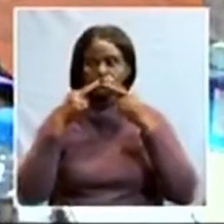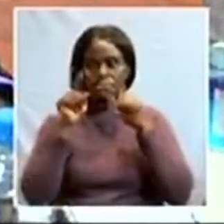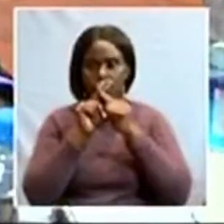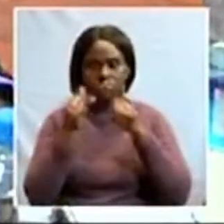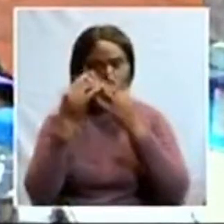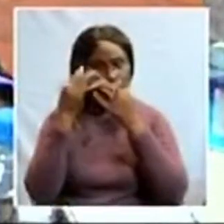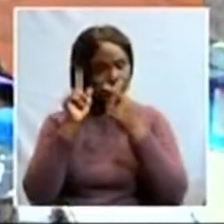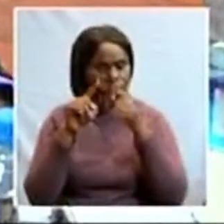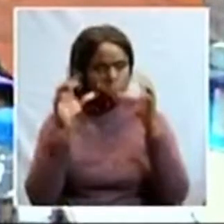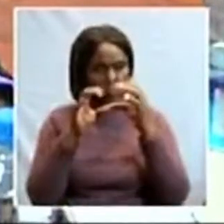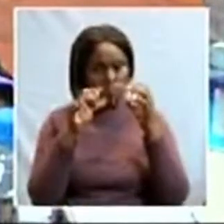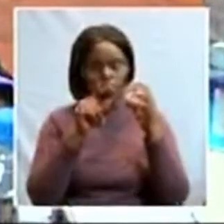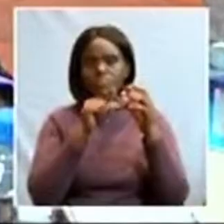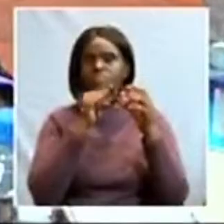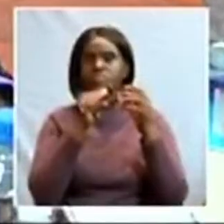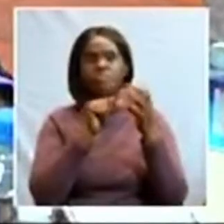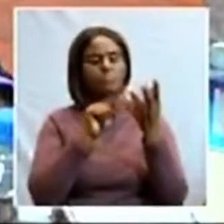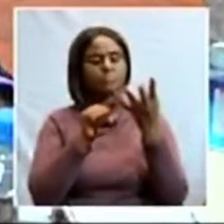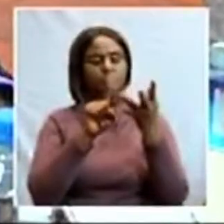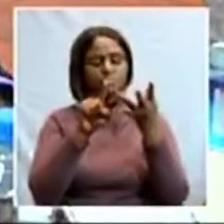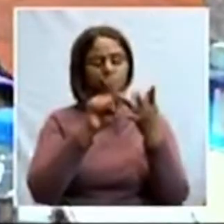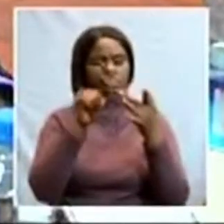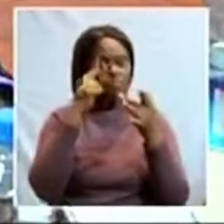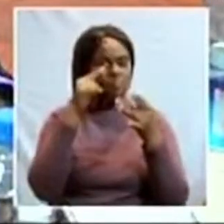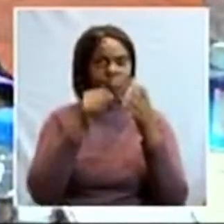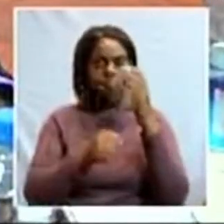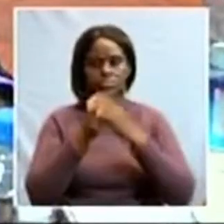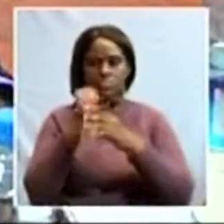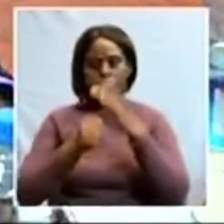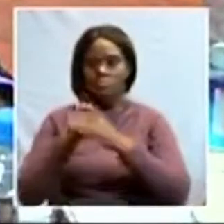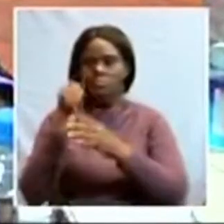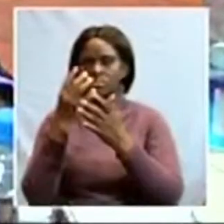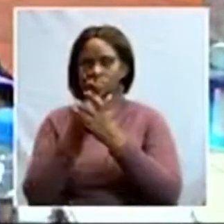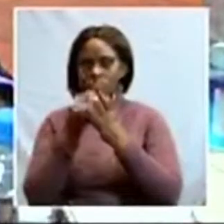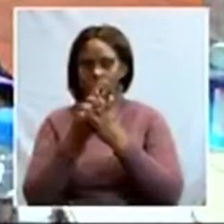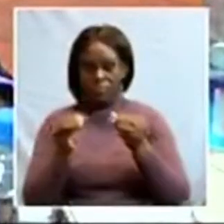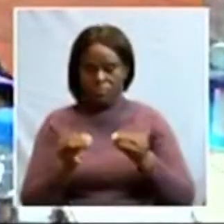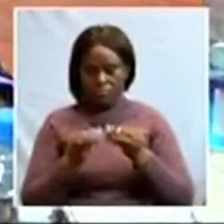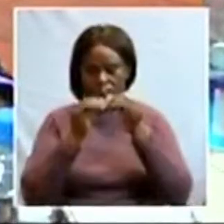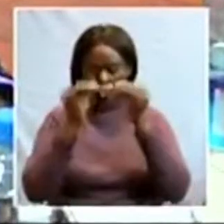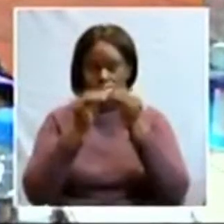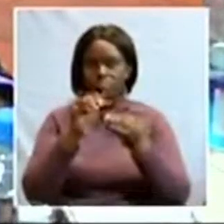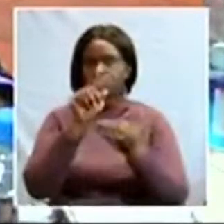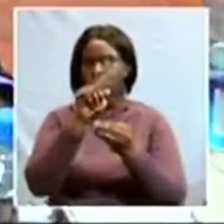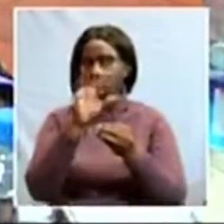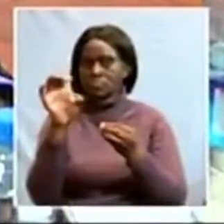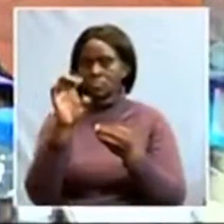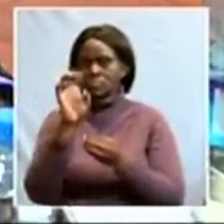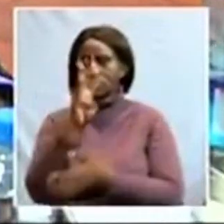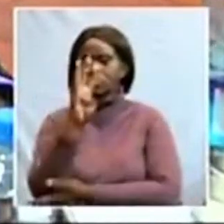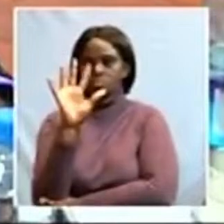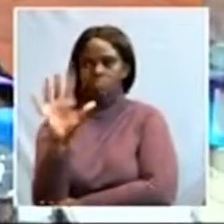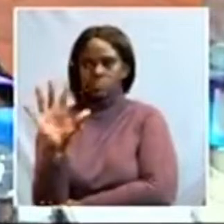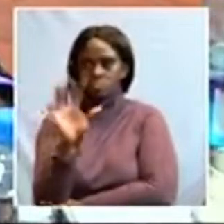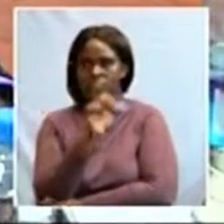wish to state that council did not account for stores amount totaling to